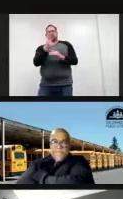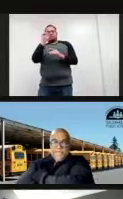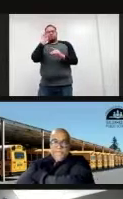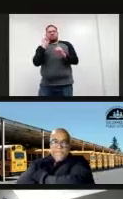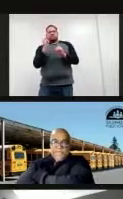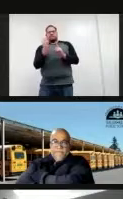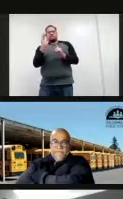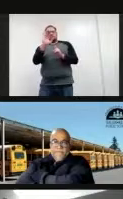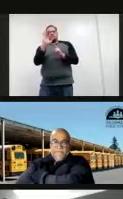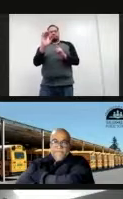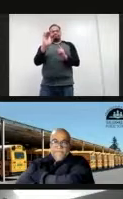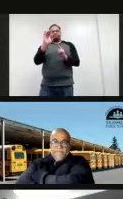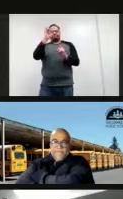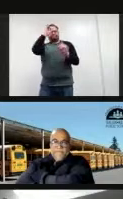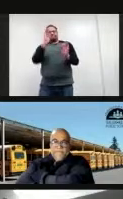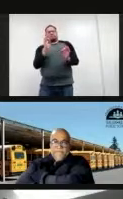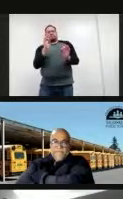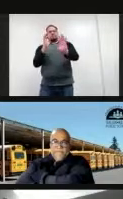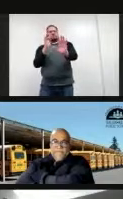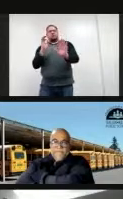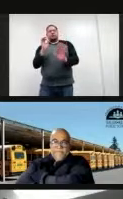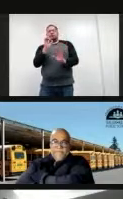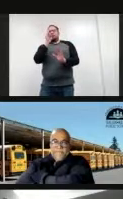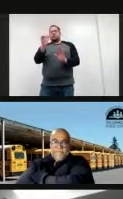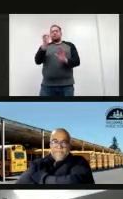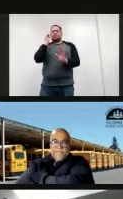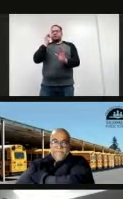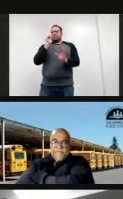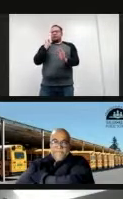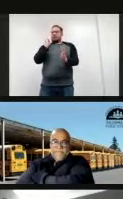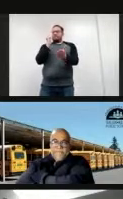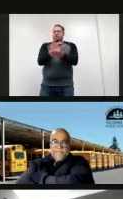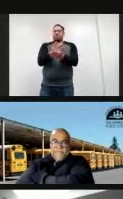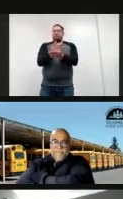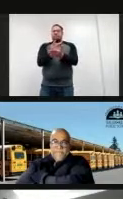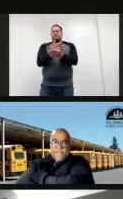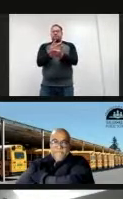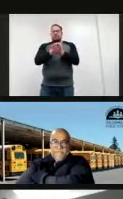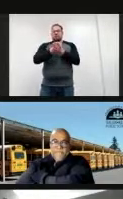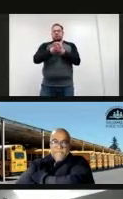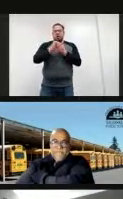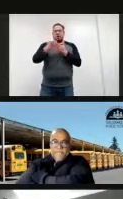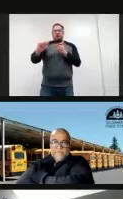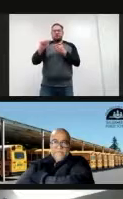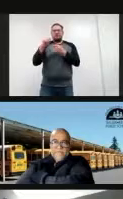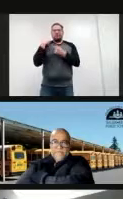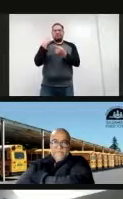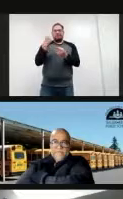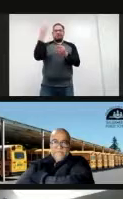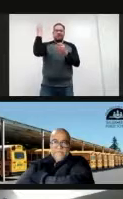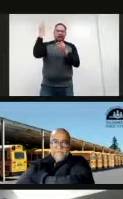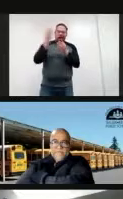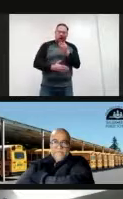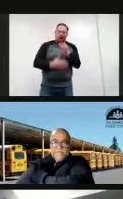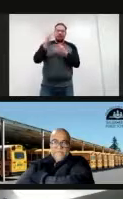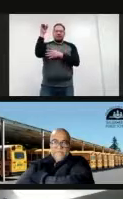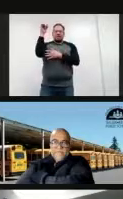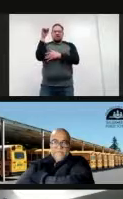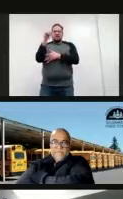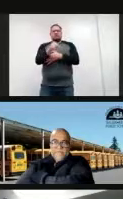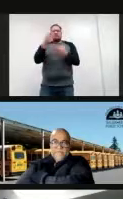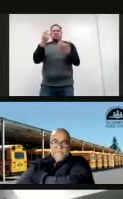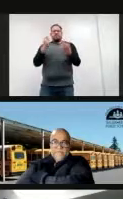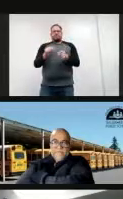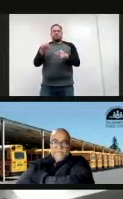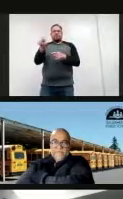this. You're not actually going to approve a dollar figure for your next superintendent until the end of this process, when